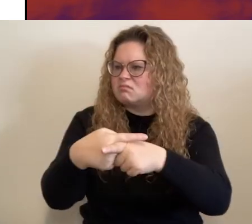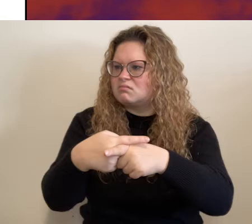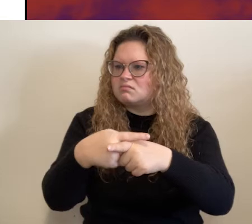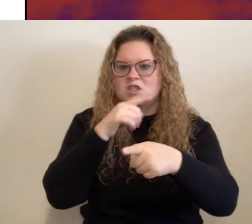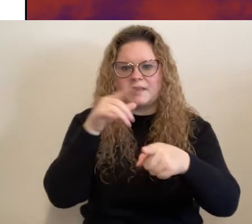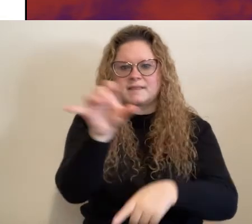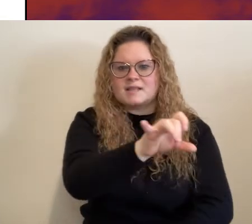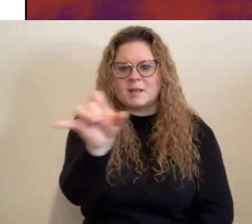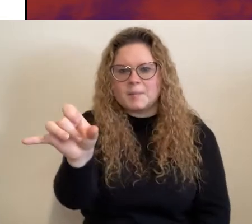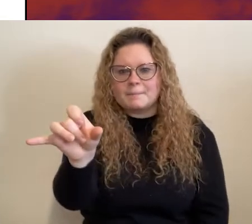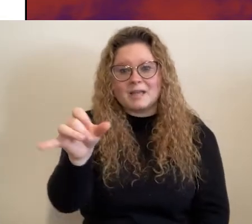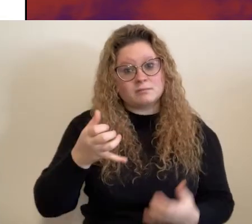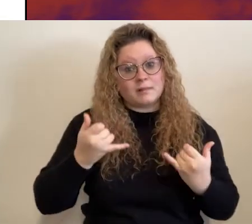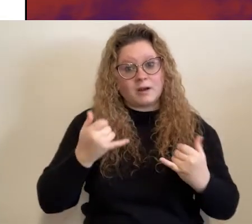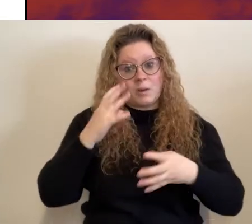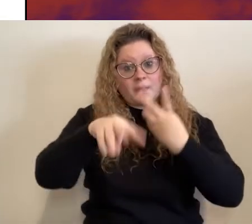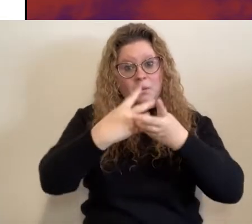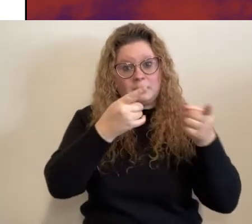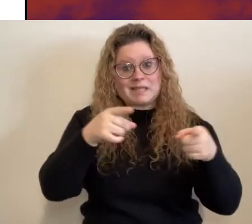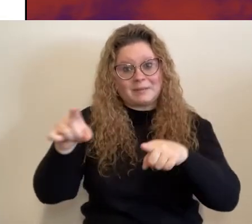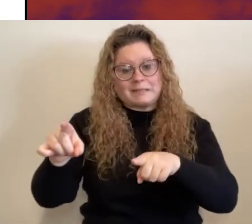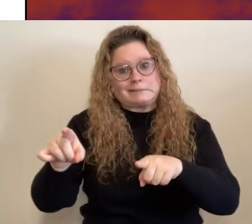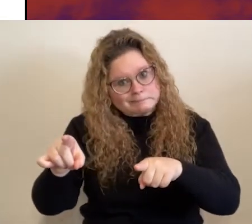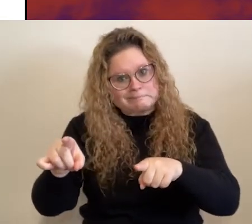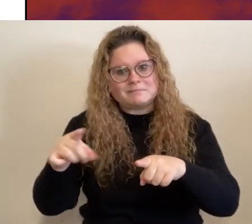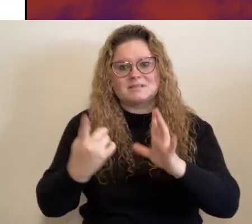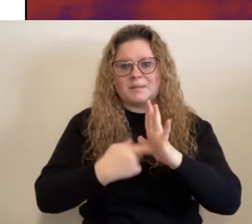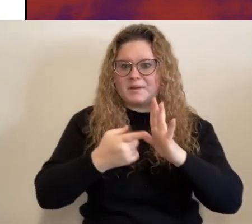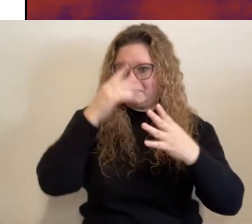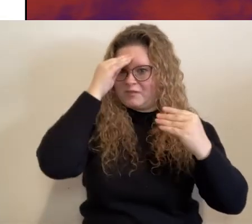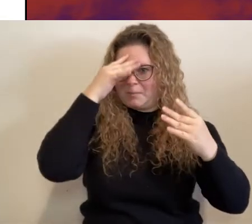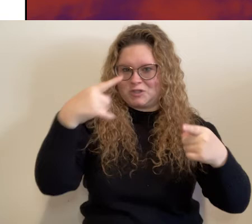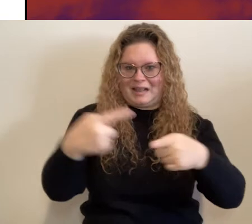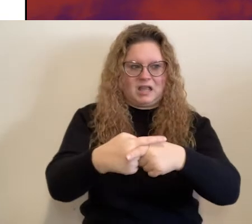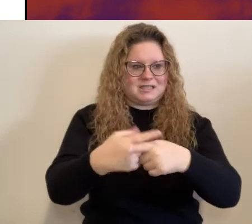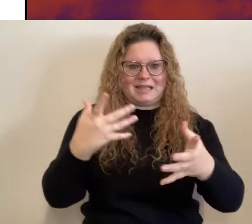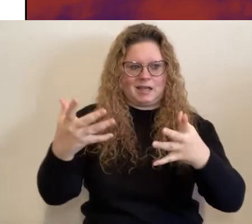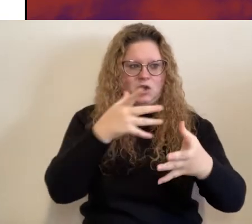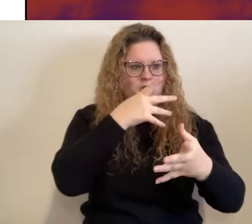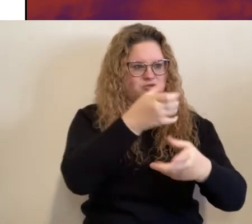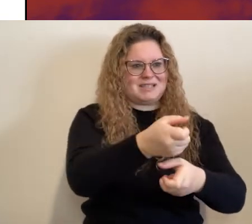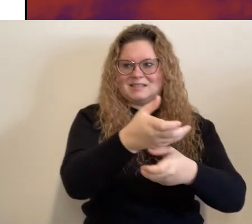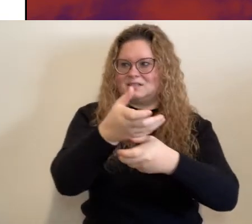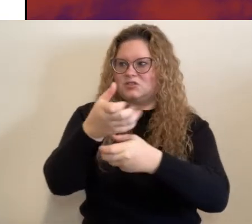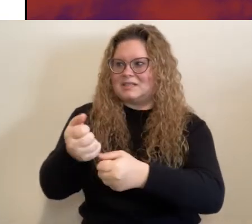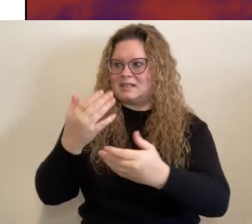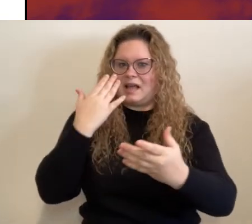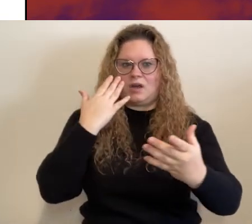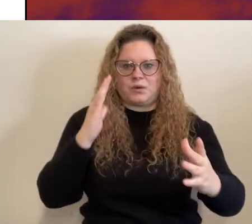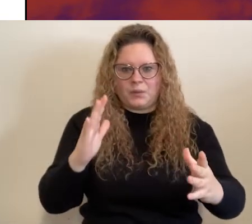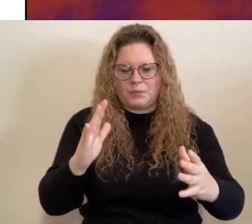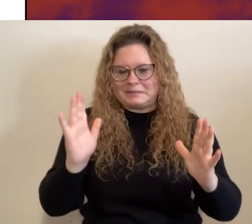right now. So you as a brand trying to put things out, it's like you should be creating more than you're